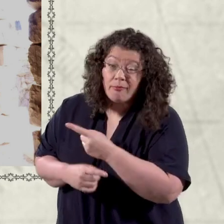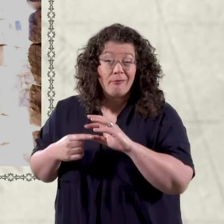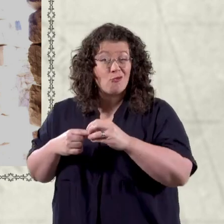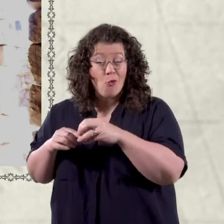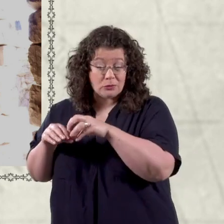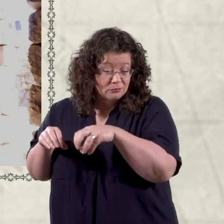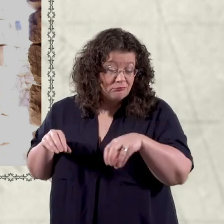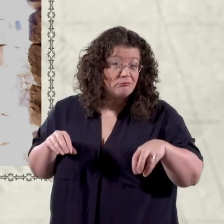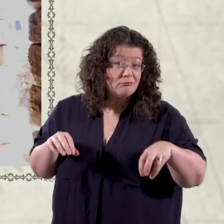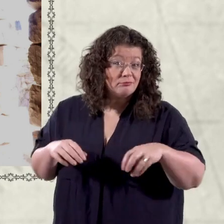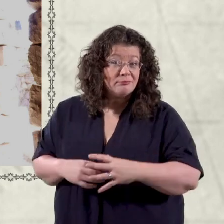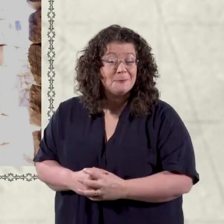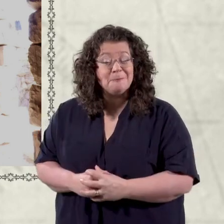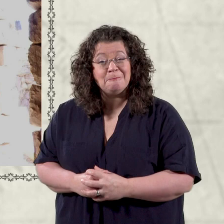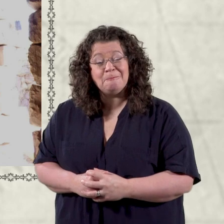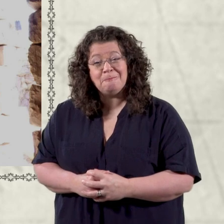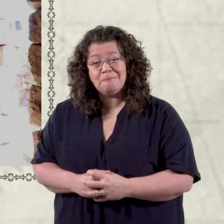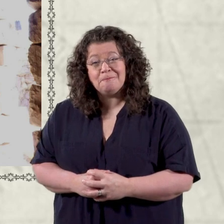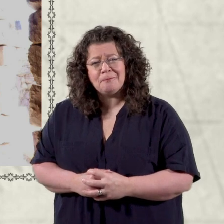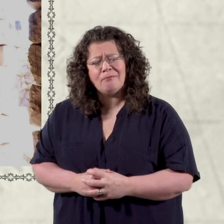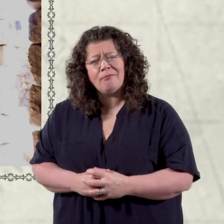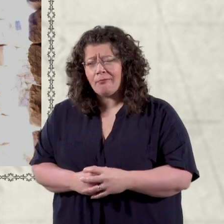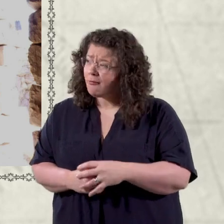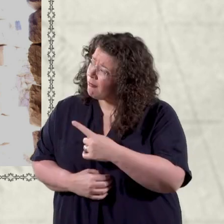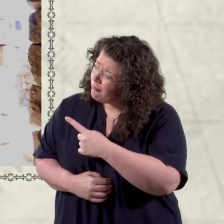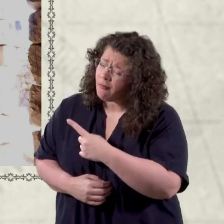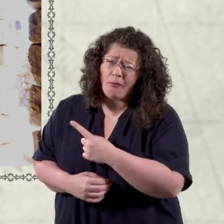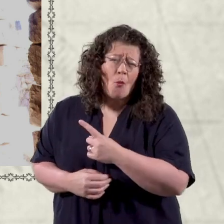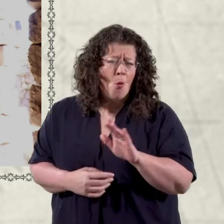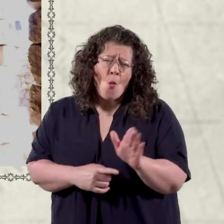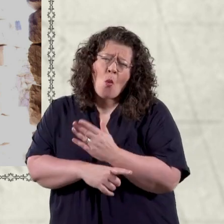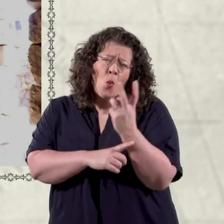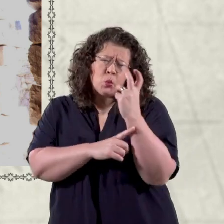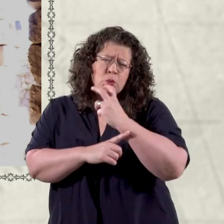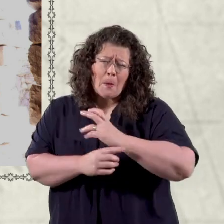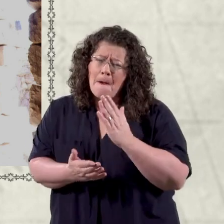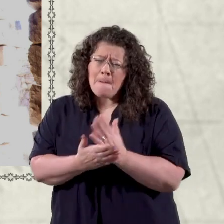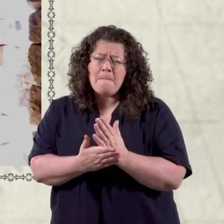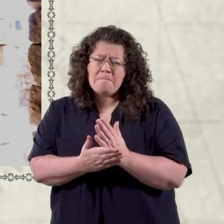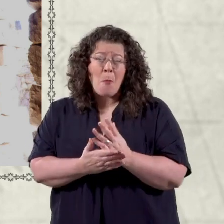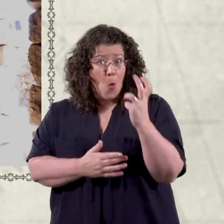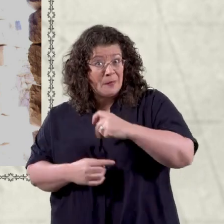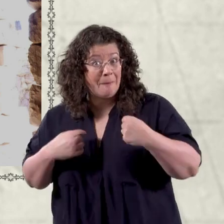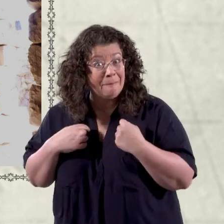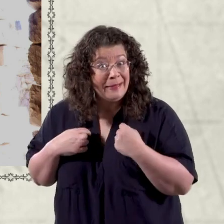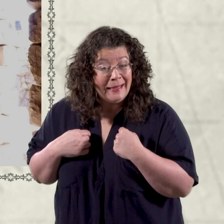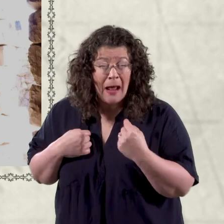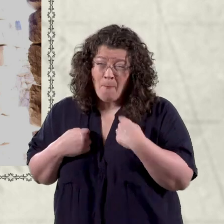wonderful collection of rocks here. They're all very, very old, you know. They're older than me, and